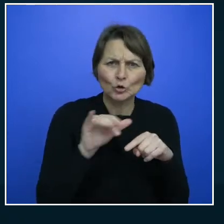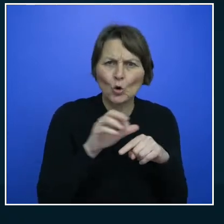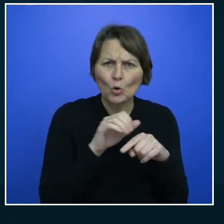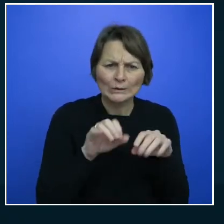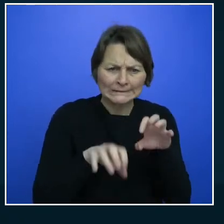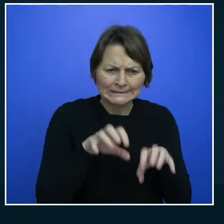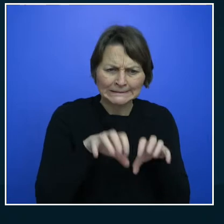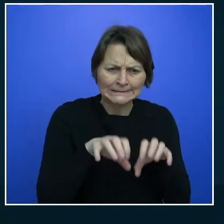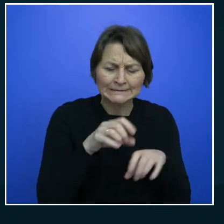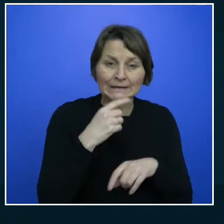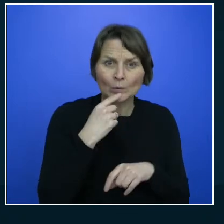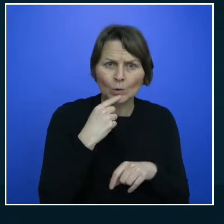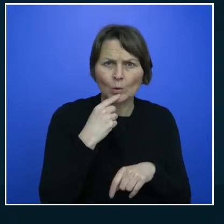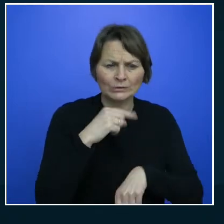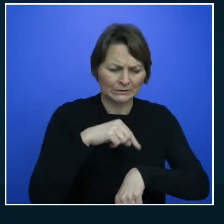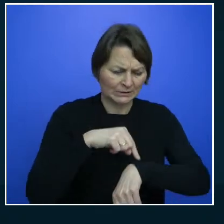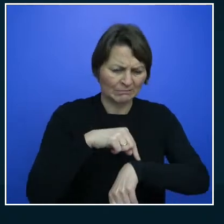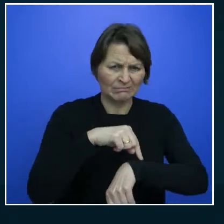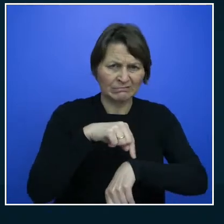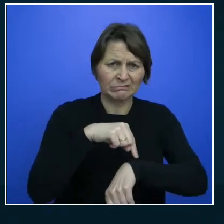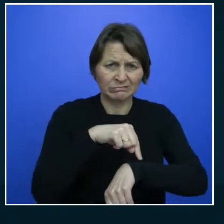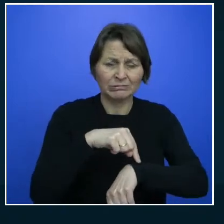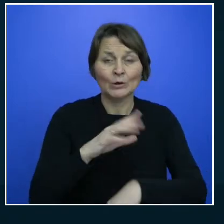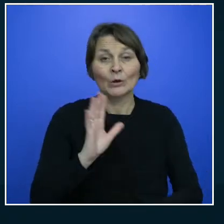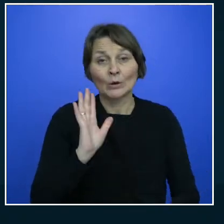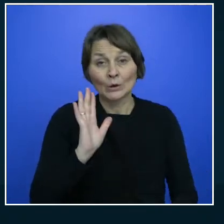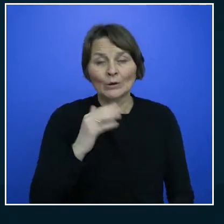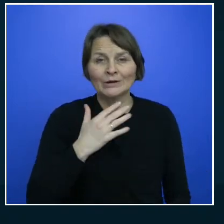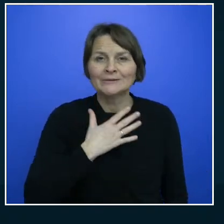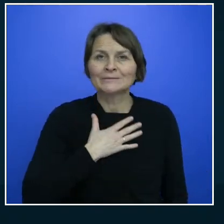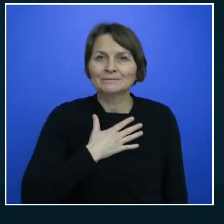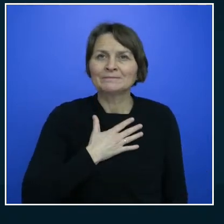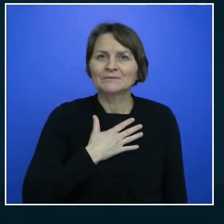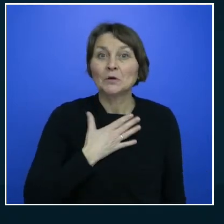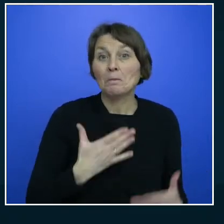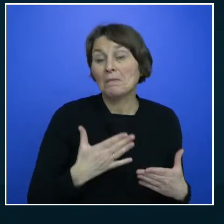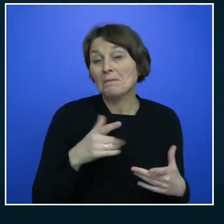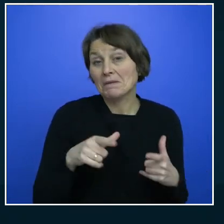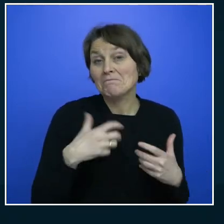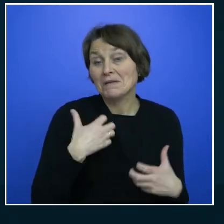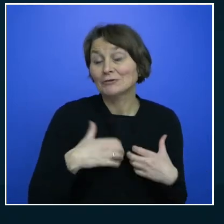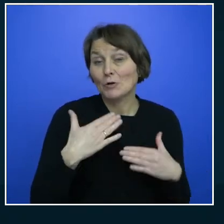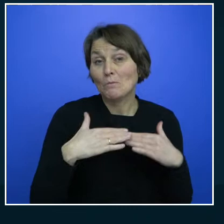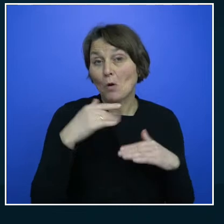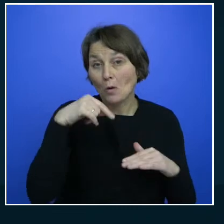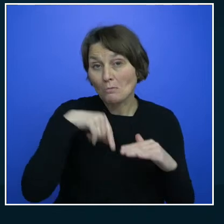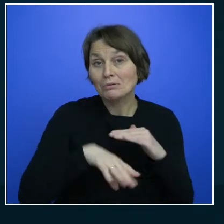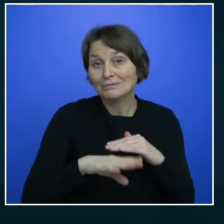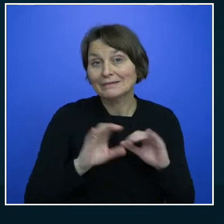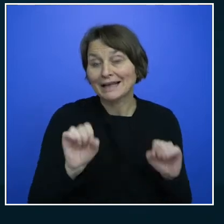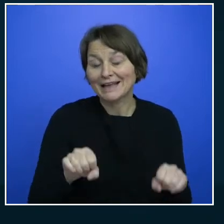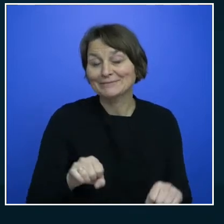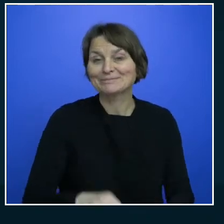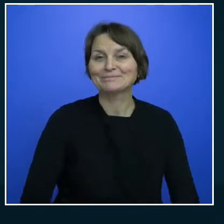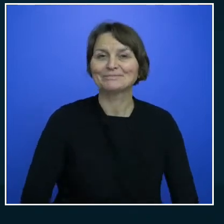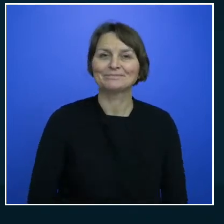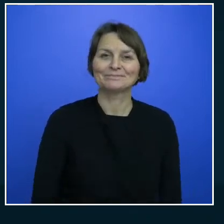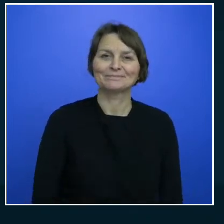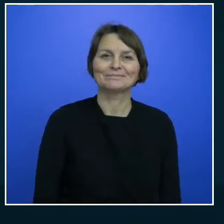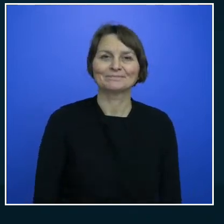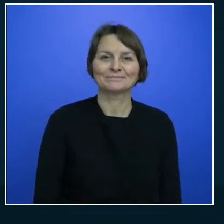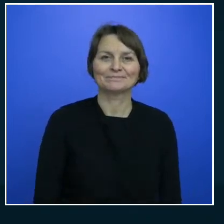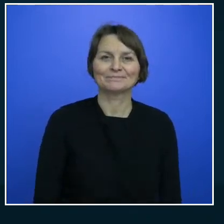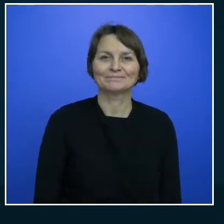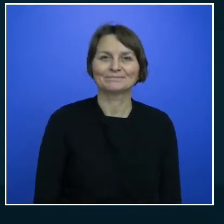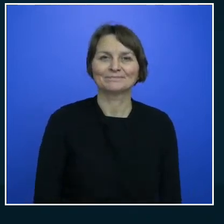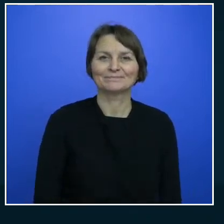costs more time. But maybe that's also interesting to look in. So, for sure.